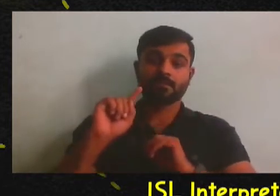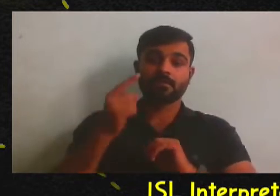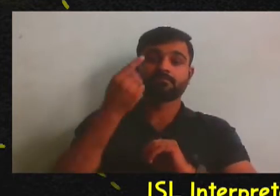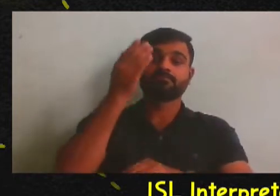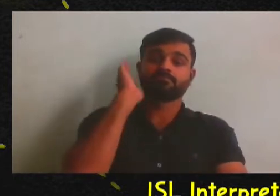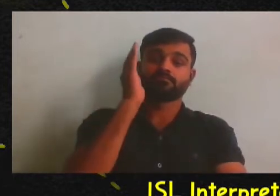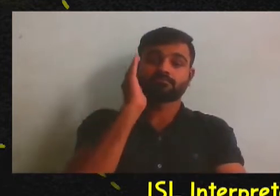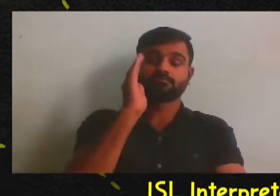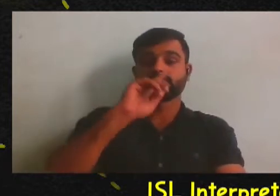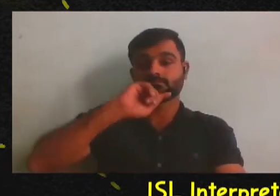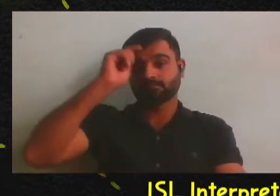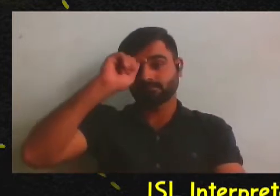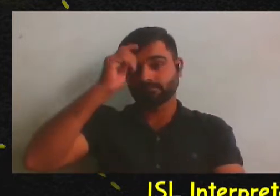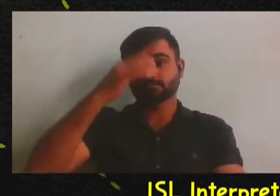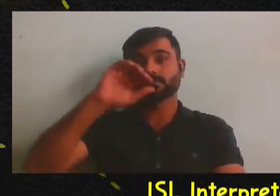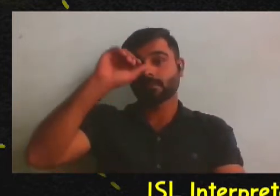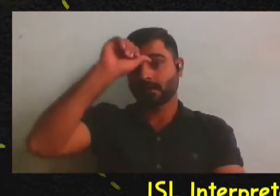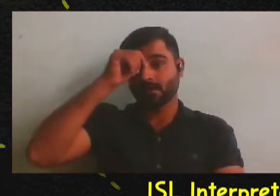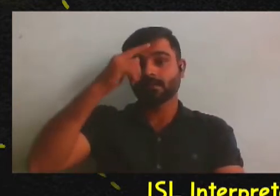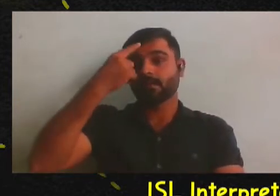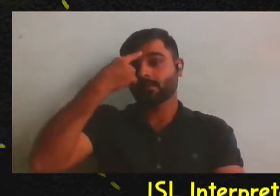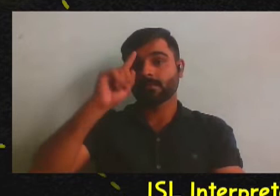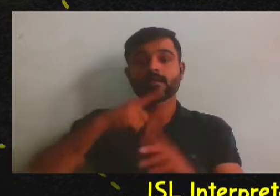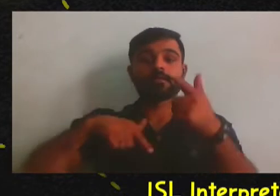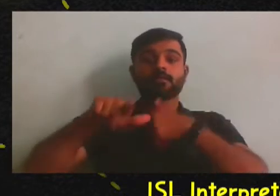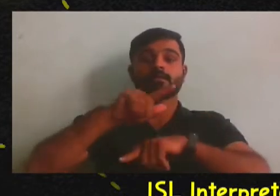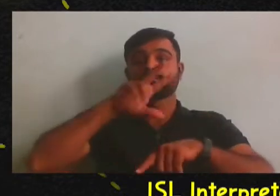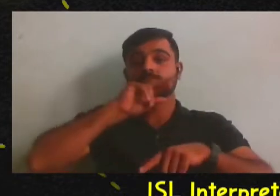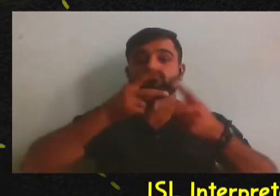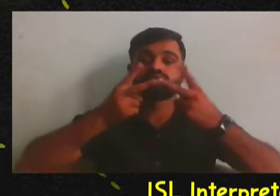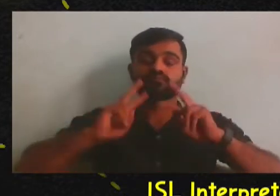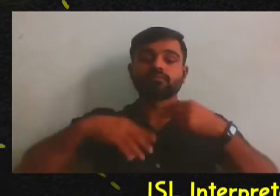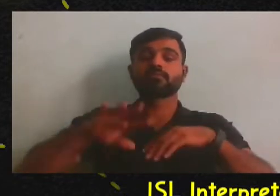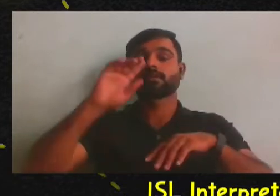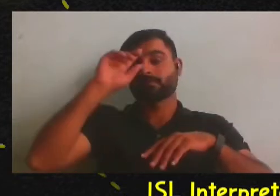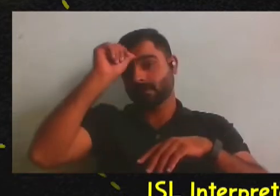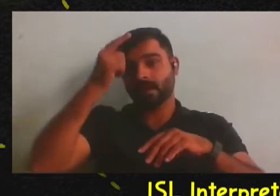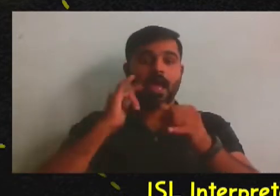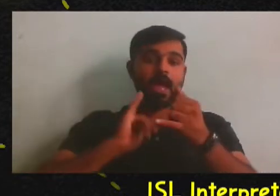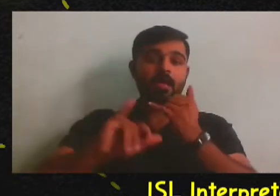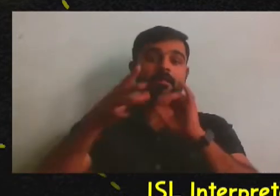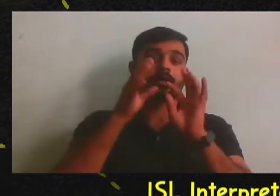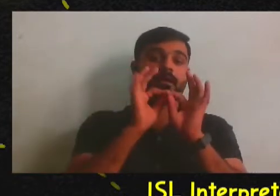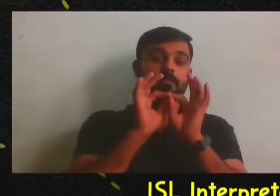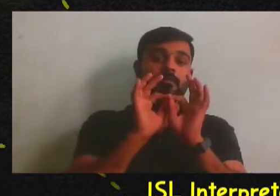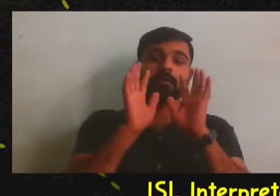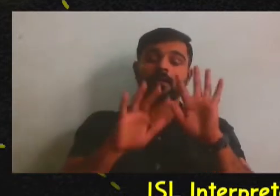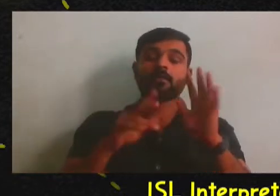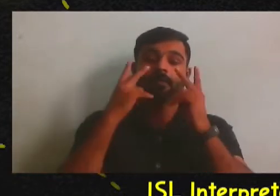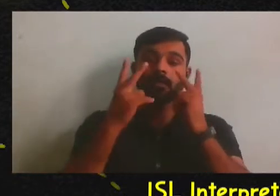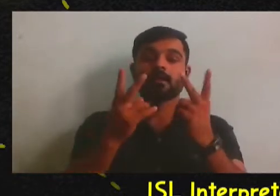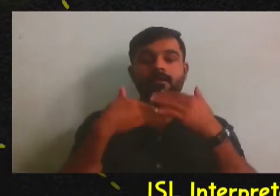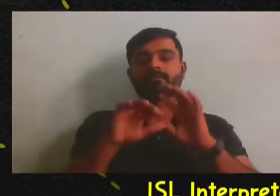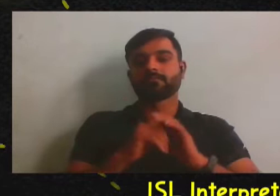will be in English, but we do have Hindi and Marathi audio translation, as well as Indian Sign Language interpretation available for those who require